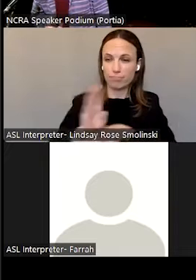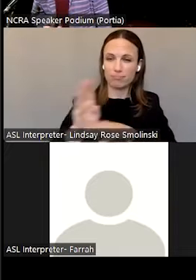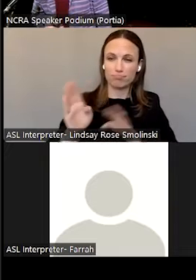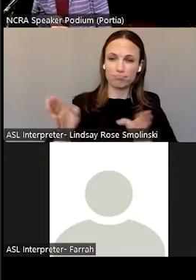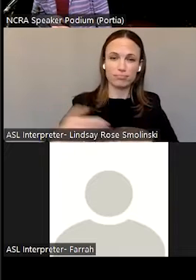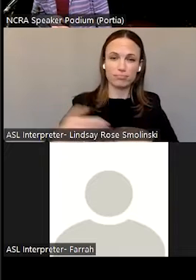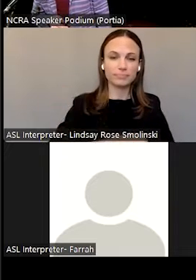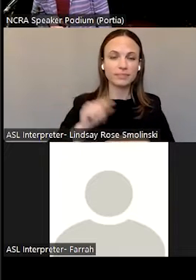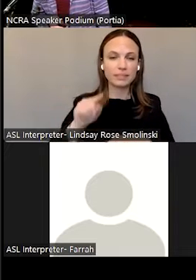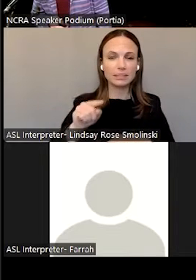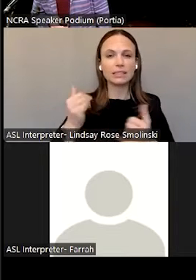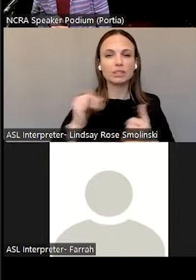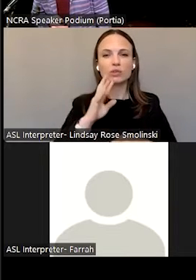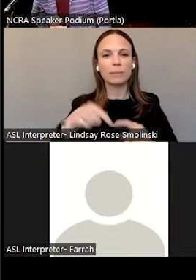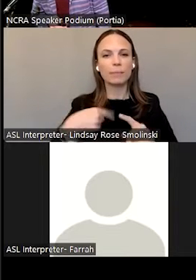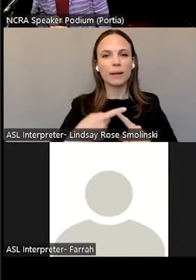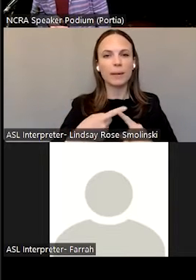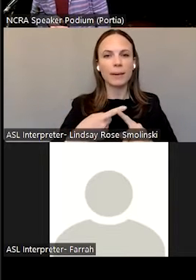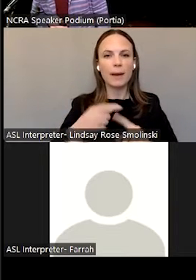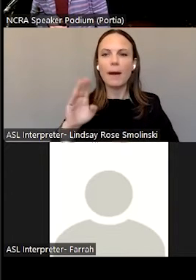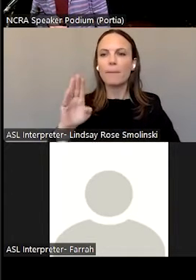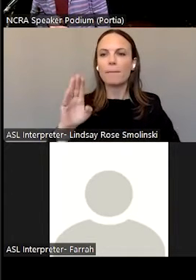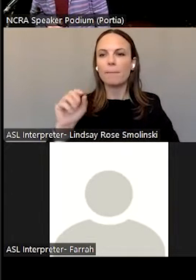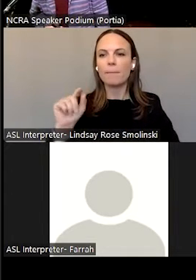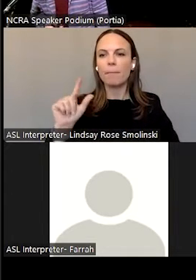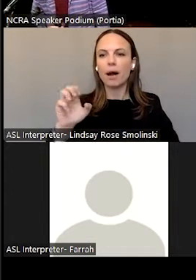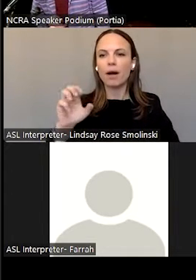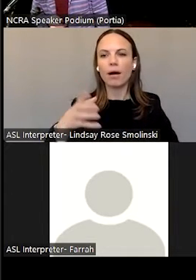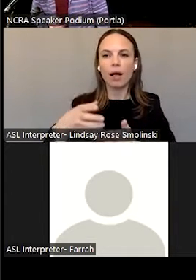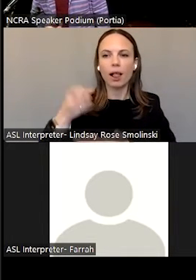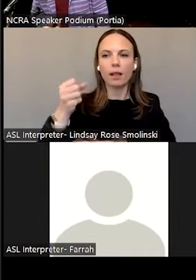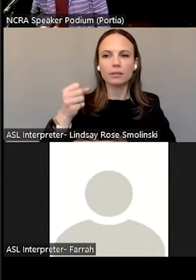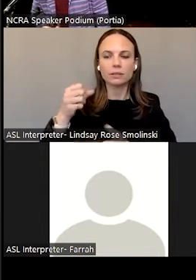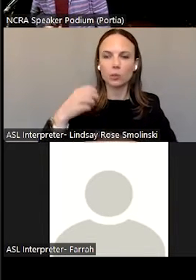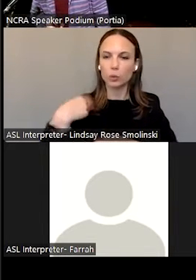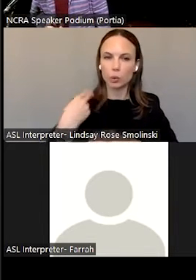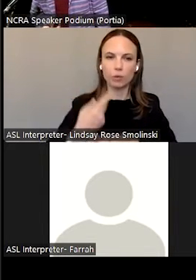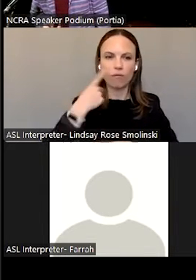But I'm here today to talk about bottle glass that we use in lighting.